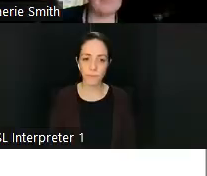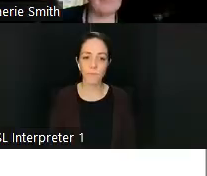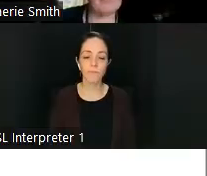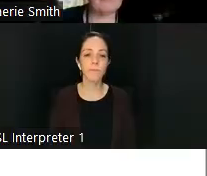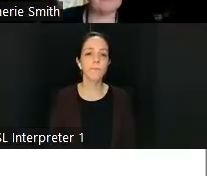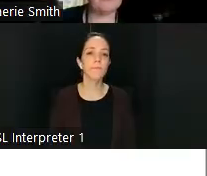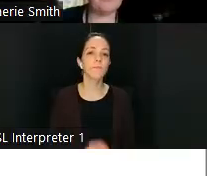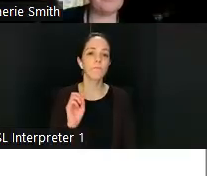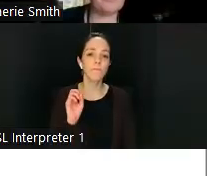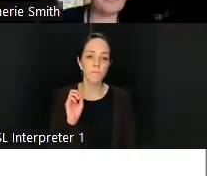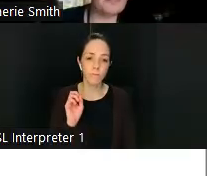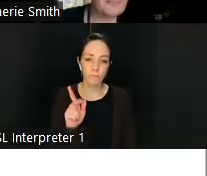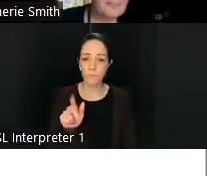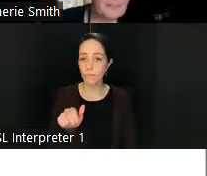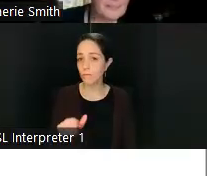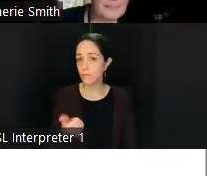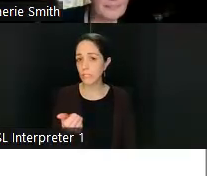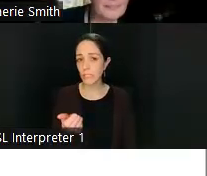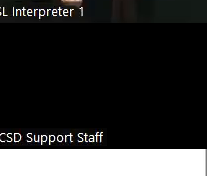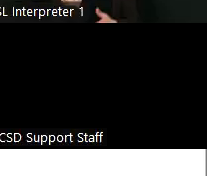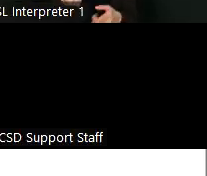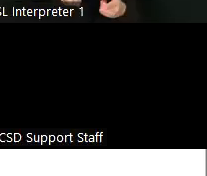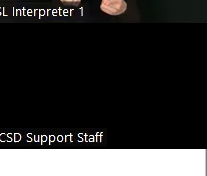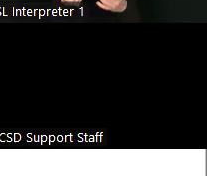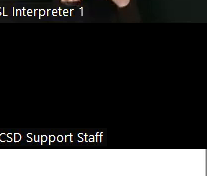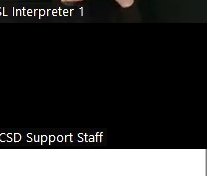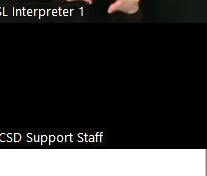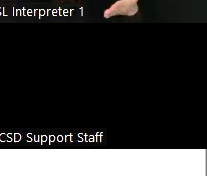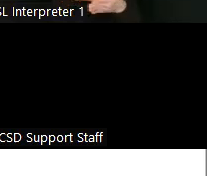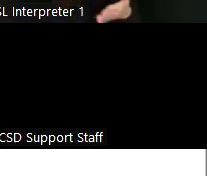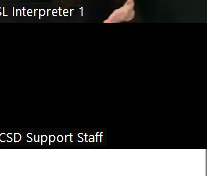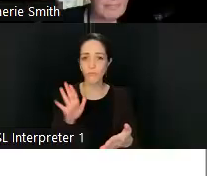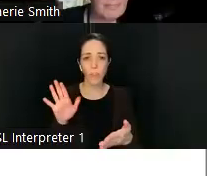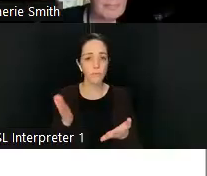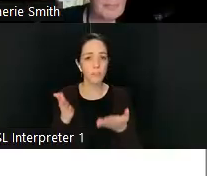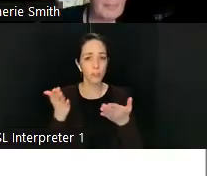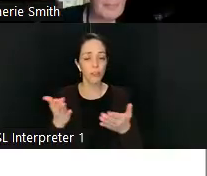is there any strong opposition to this change?